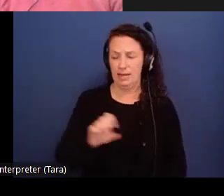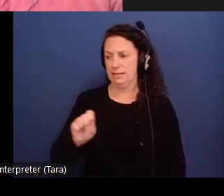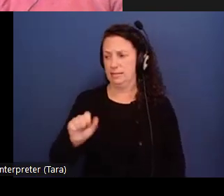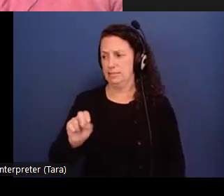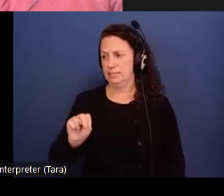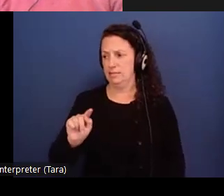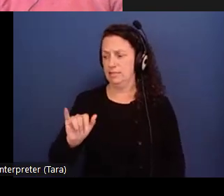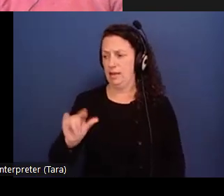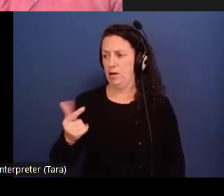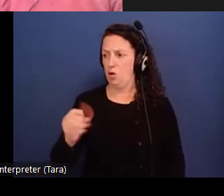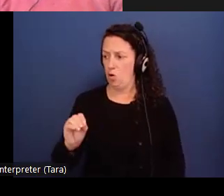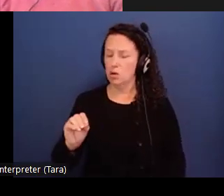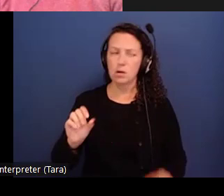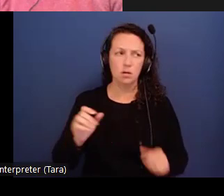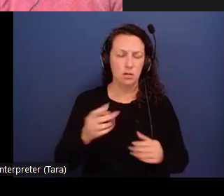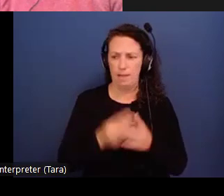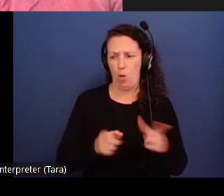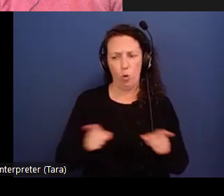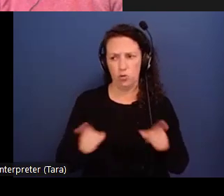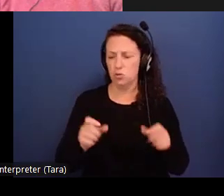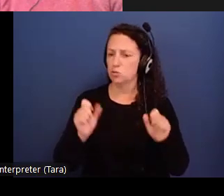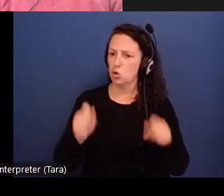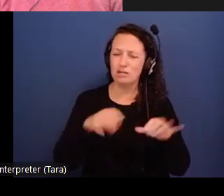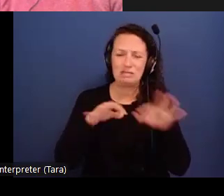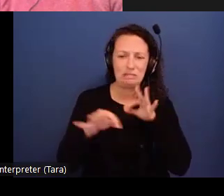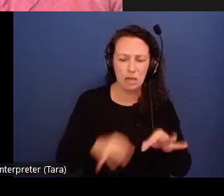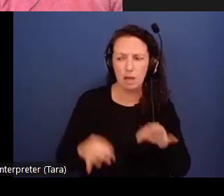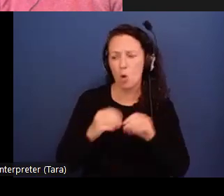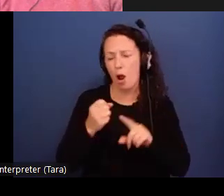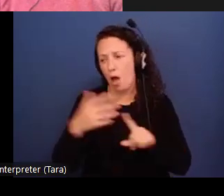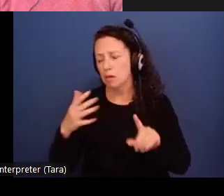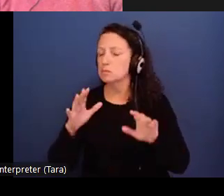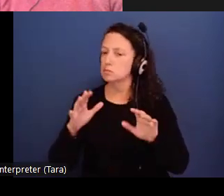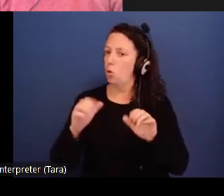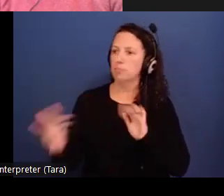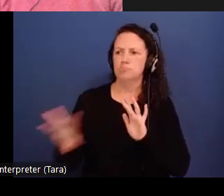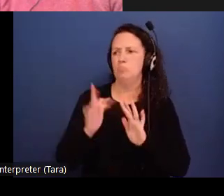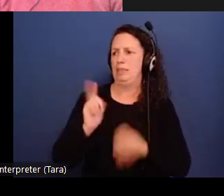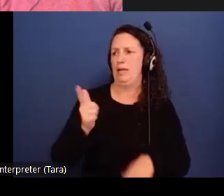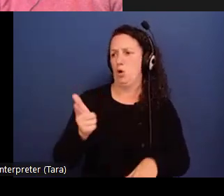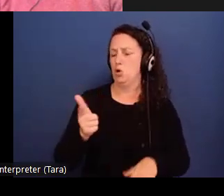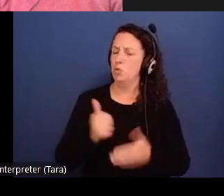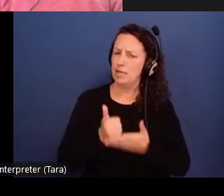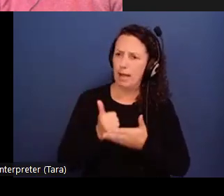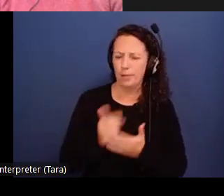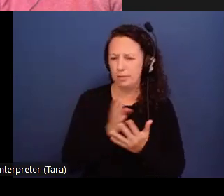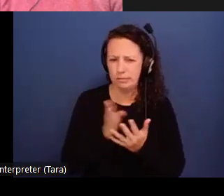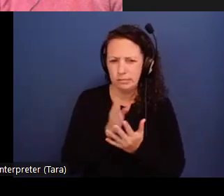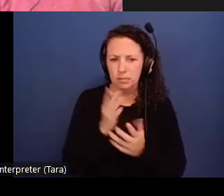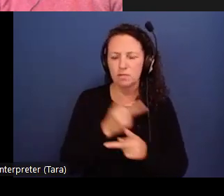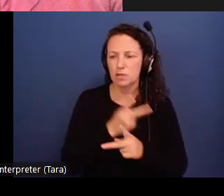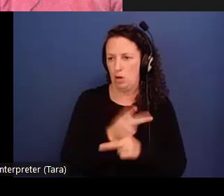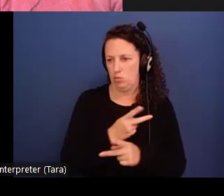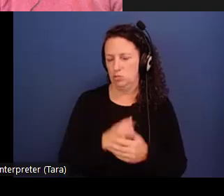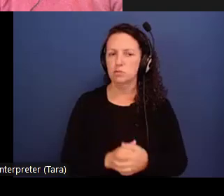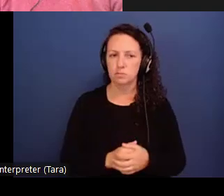you and tell you more about it, or you can reach out later and we can help you work through that. Where when is